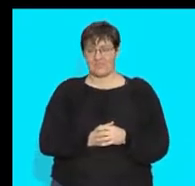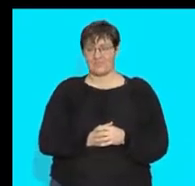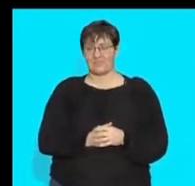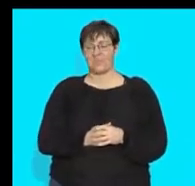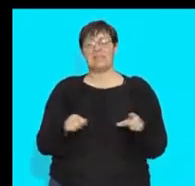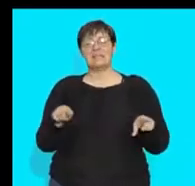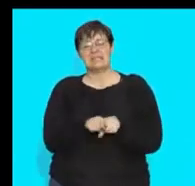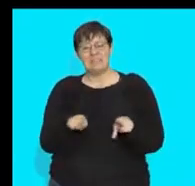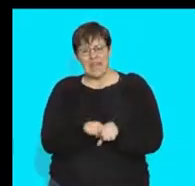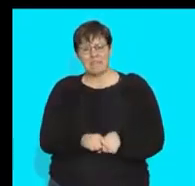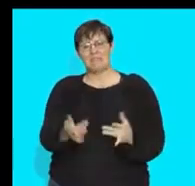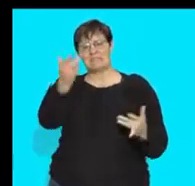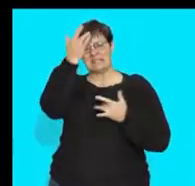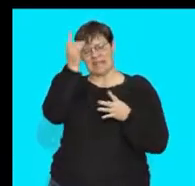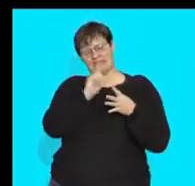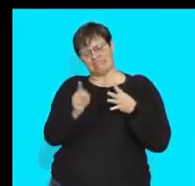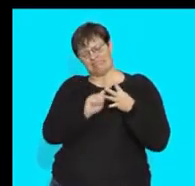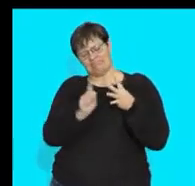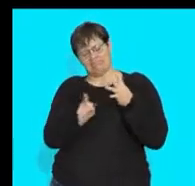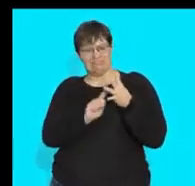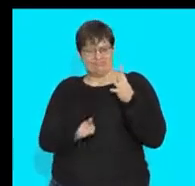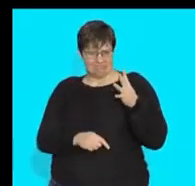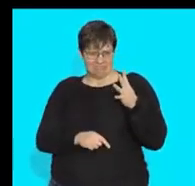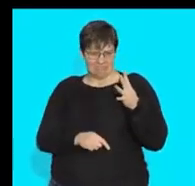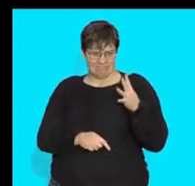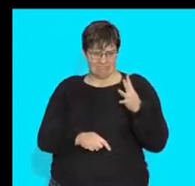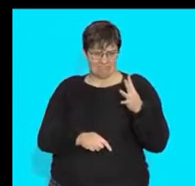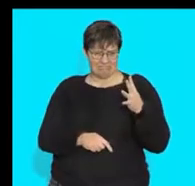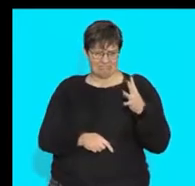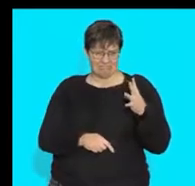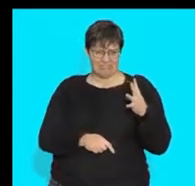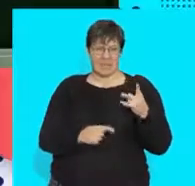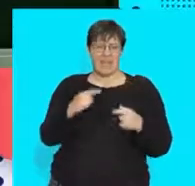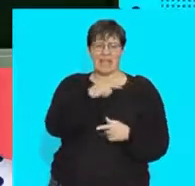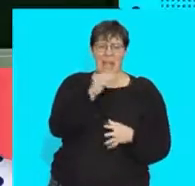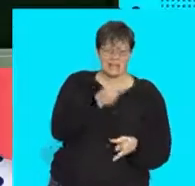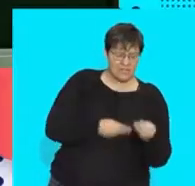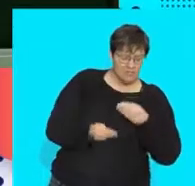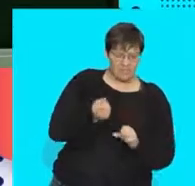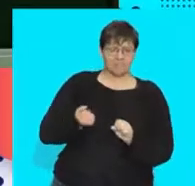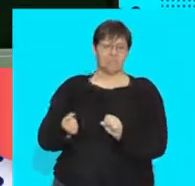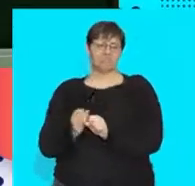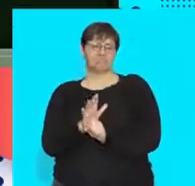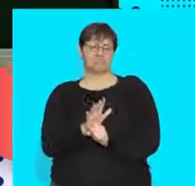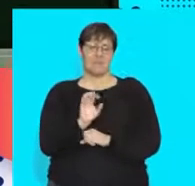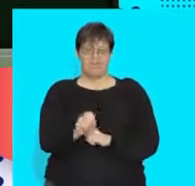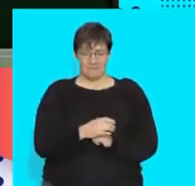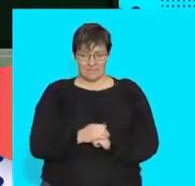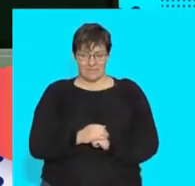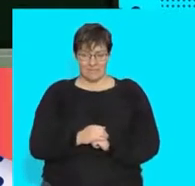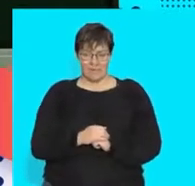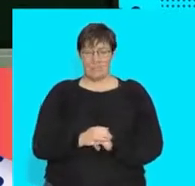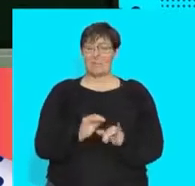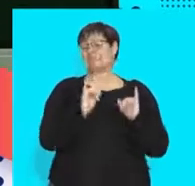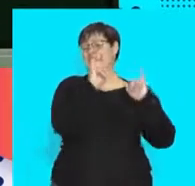at different diseases that affect, all right, the gaseous exchange system. We looked at some serious ones